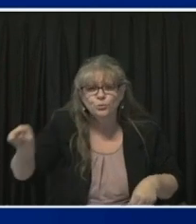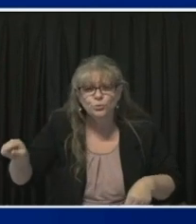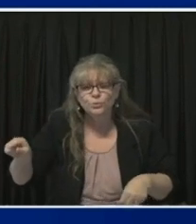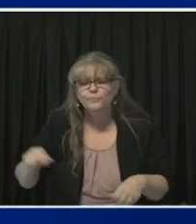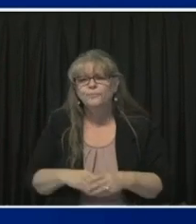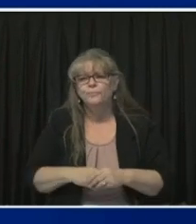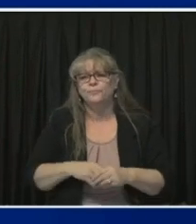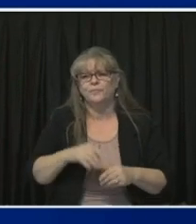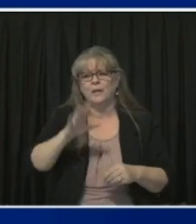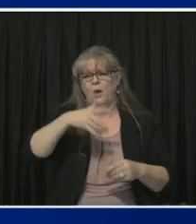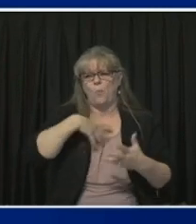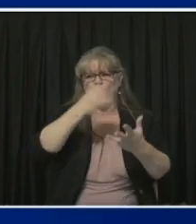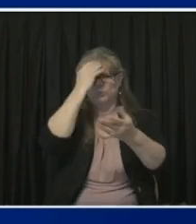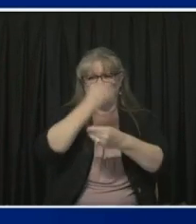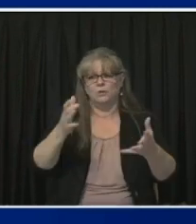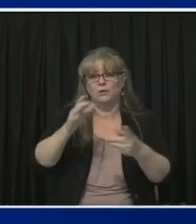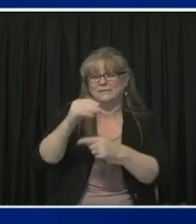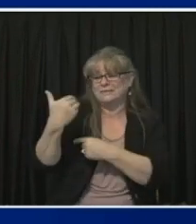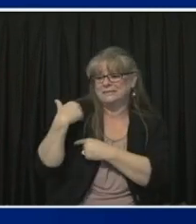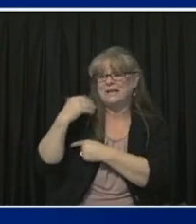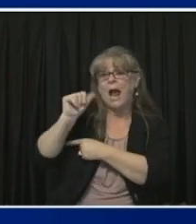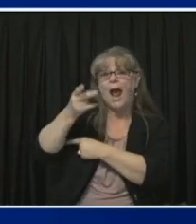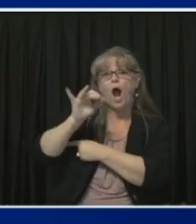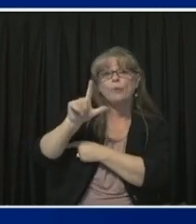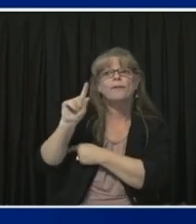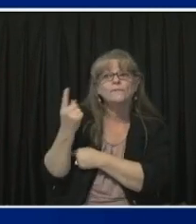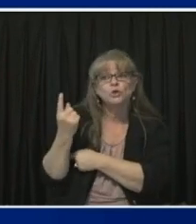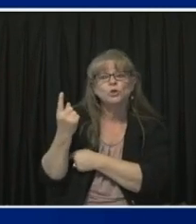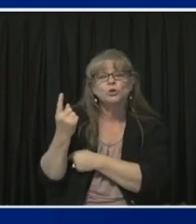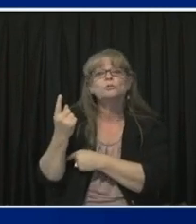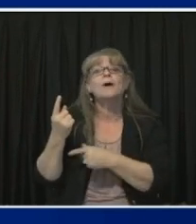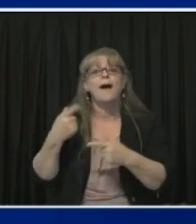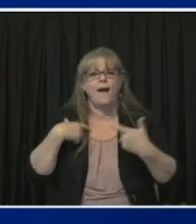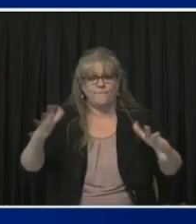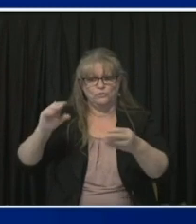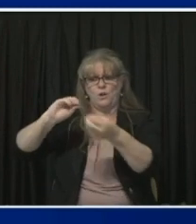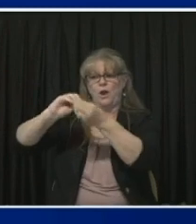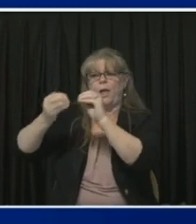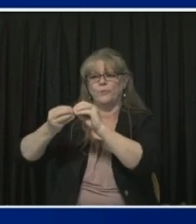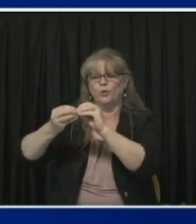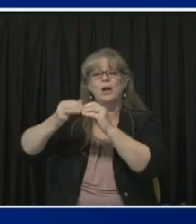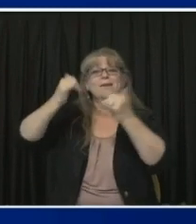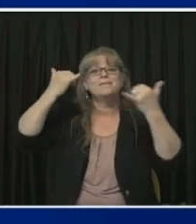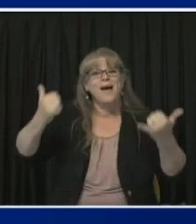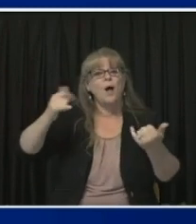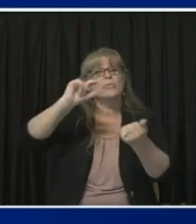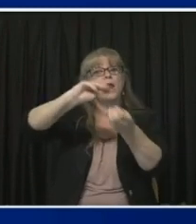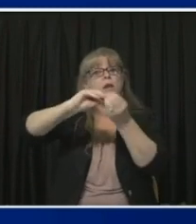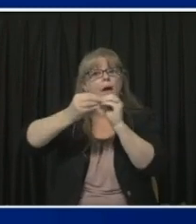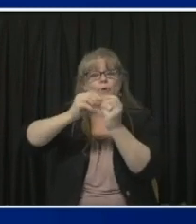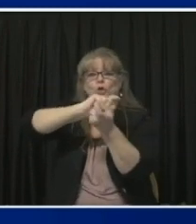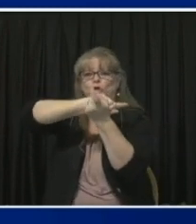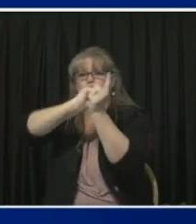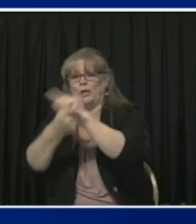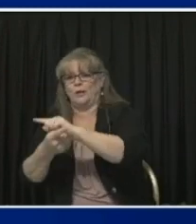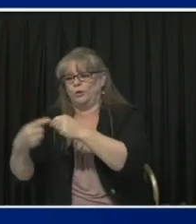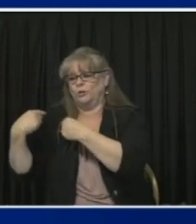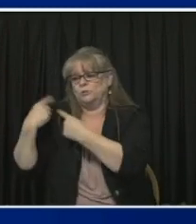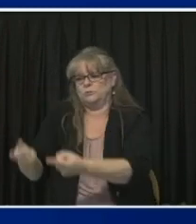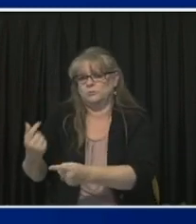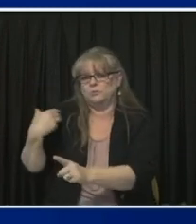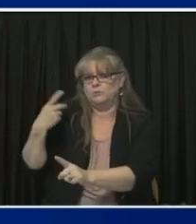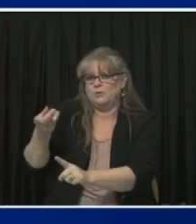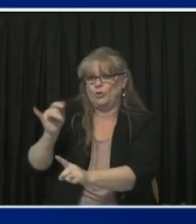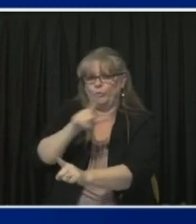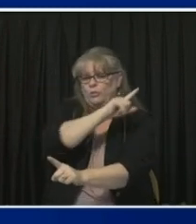acquired, so we've made success, a lot of progress since then. I want to thank Pat Myers, who had been chief of staff